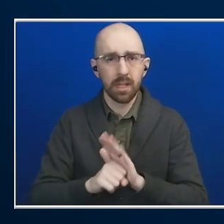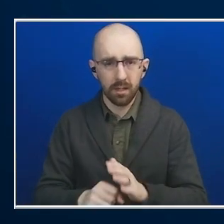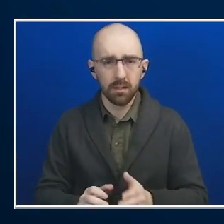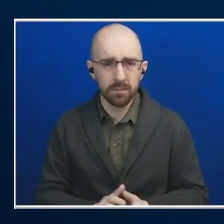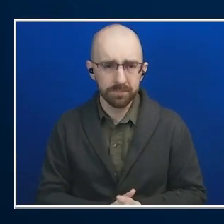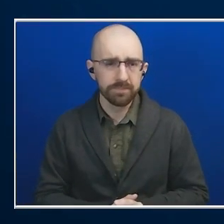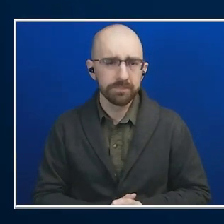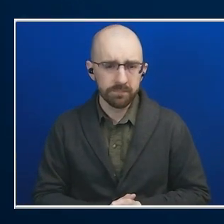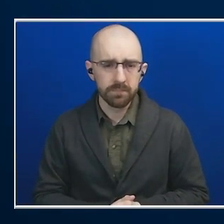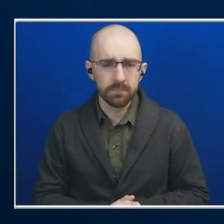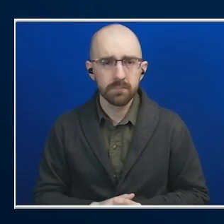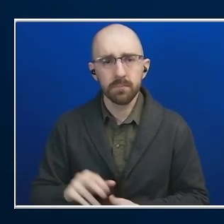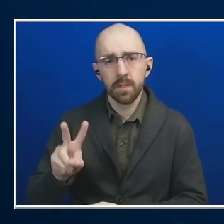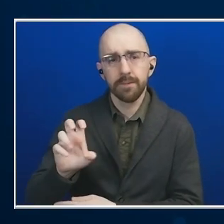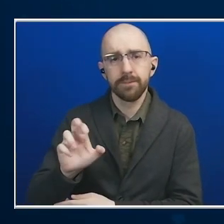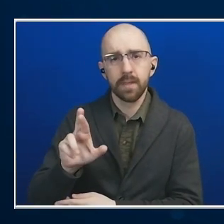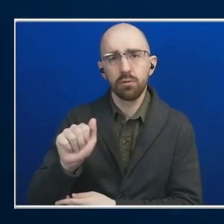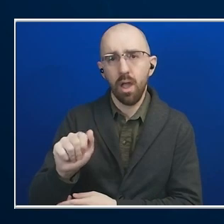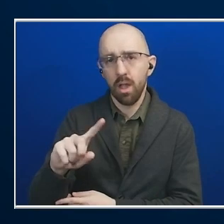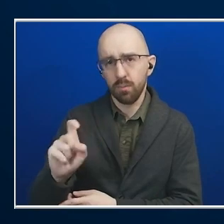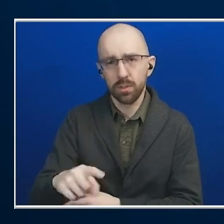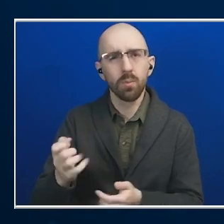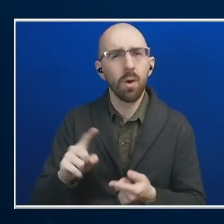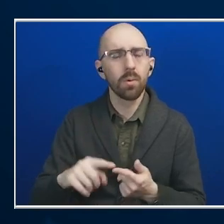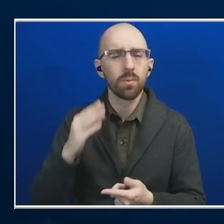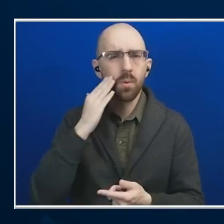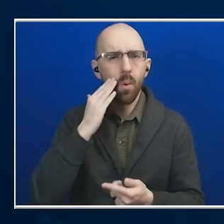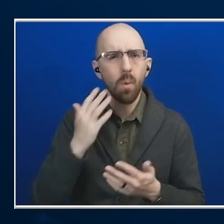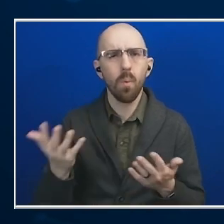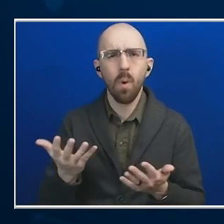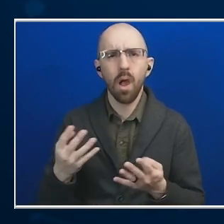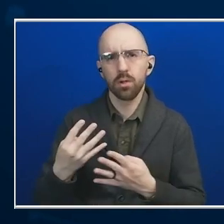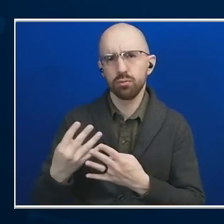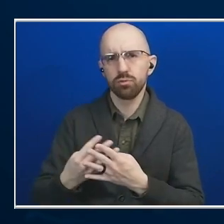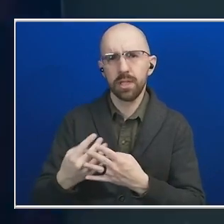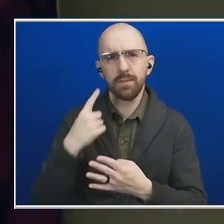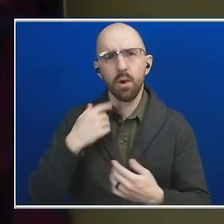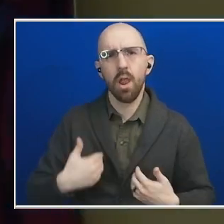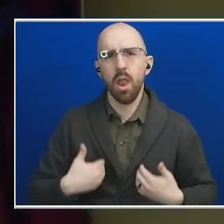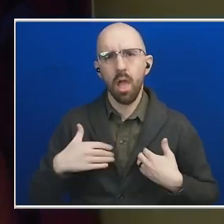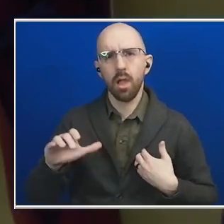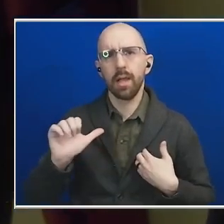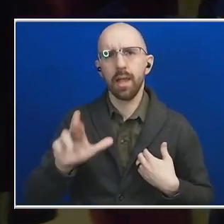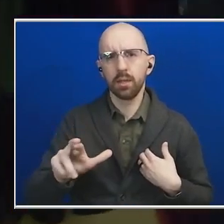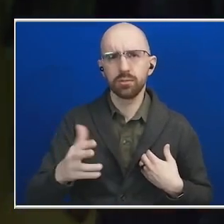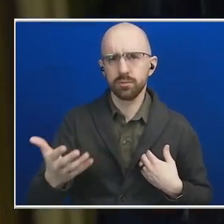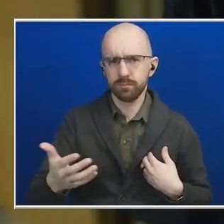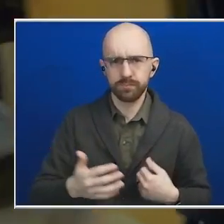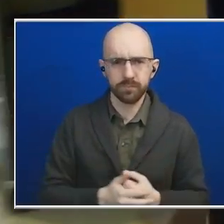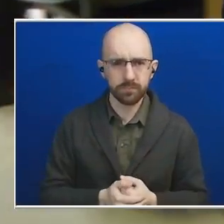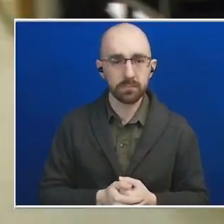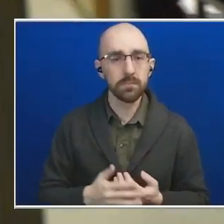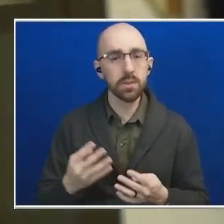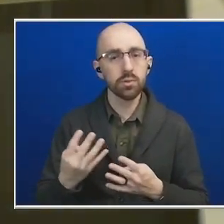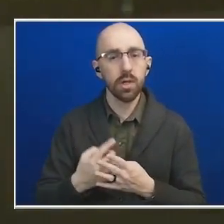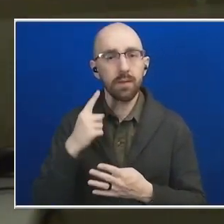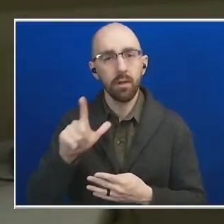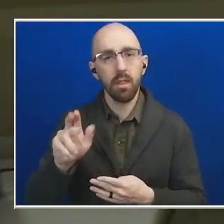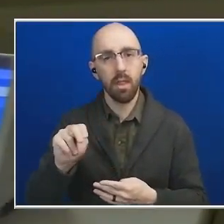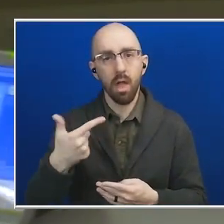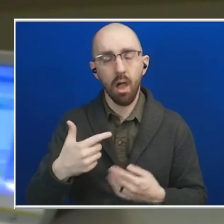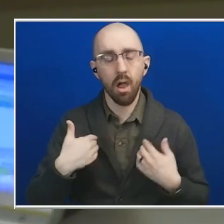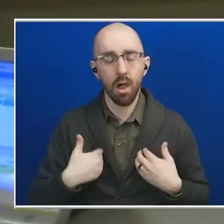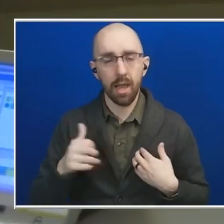Vera has a question. Vera wants to know, what is the screening for lung cancer? So the screening for lung cancer is a low-dose lung